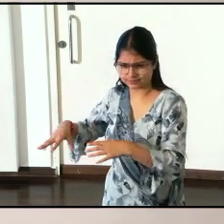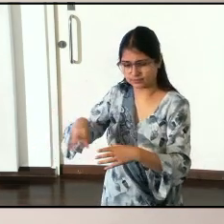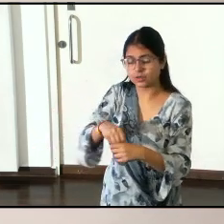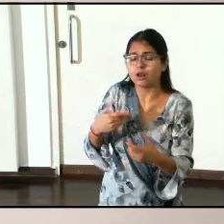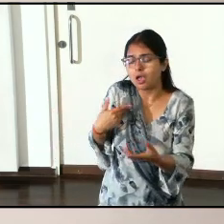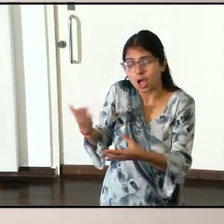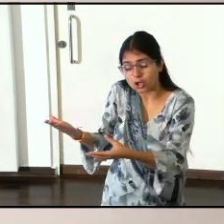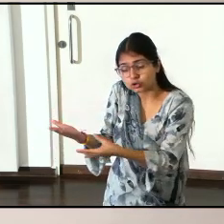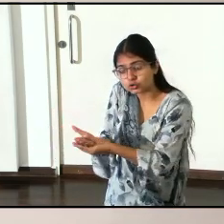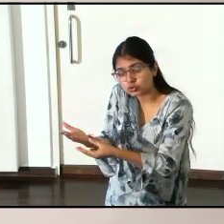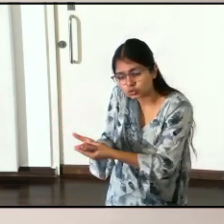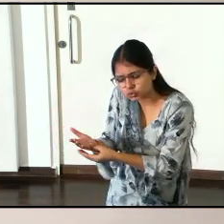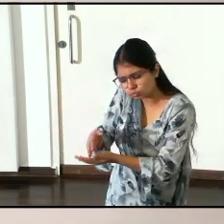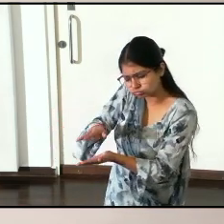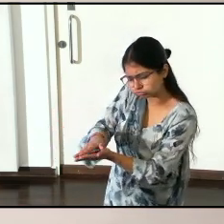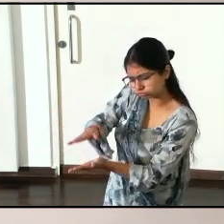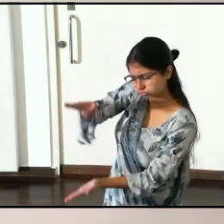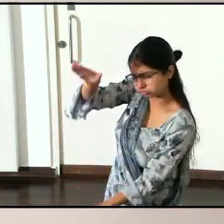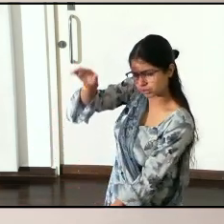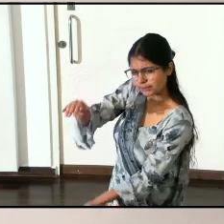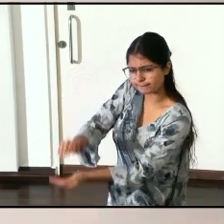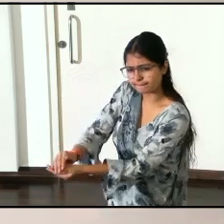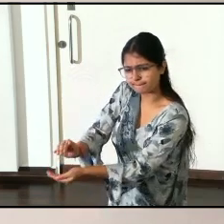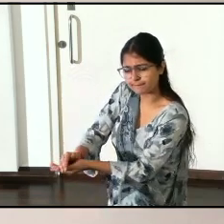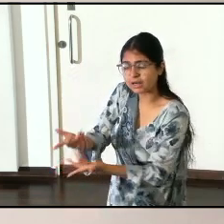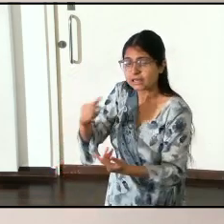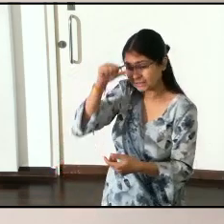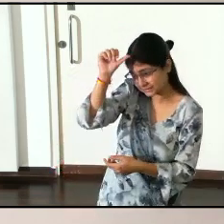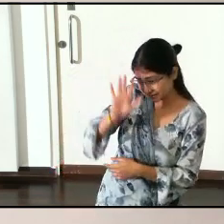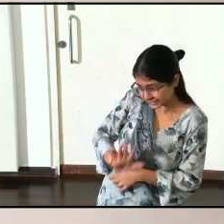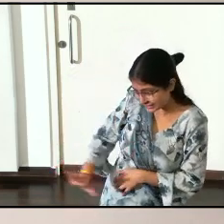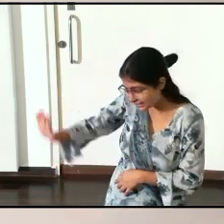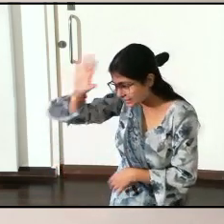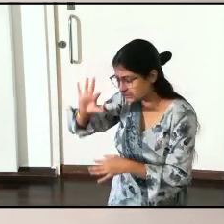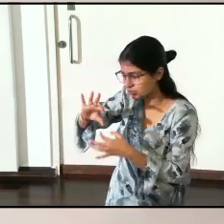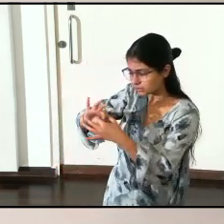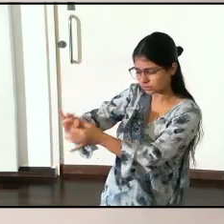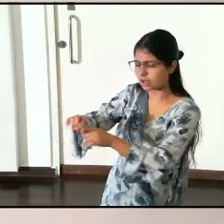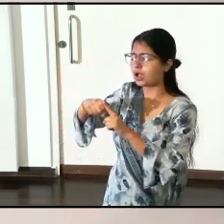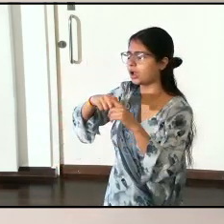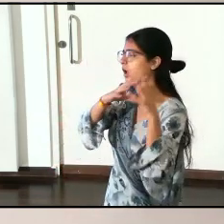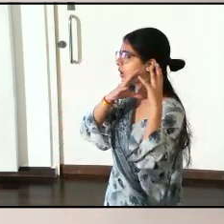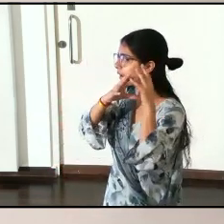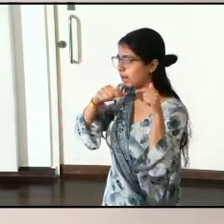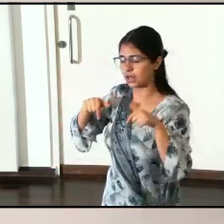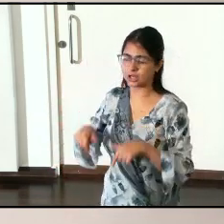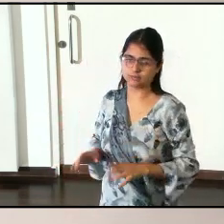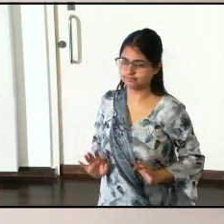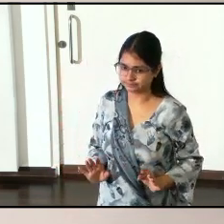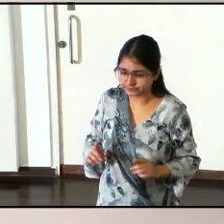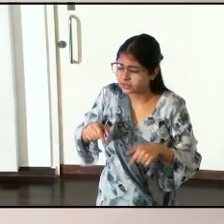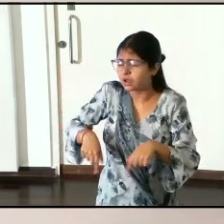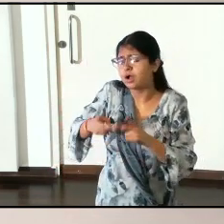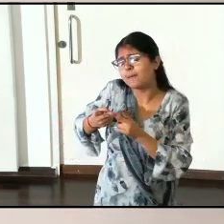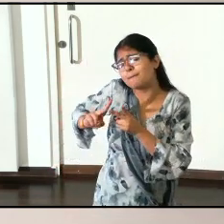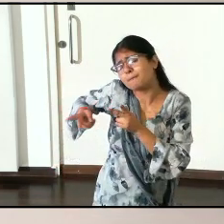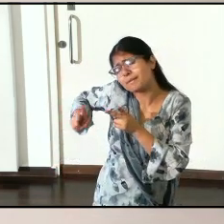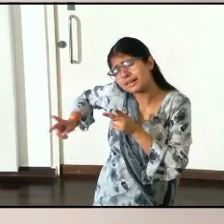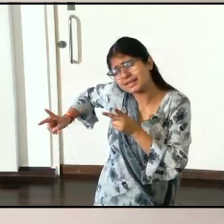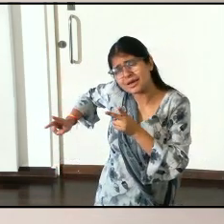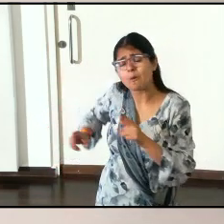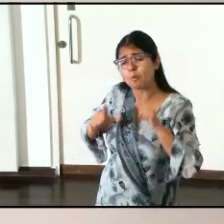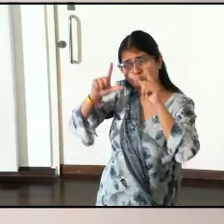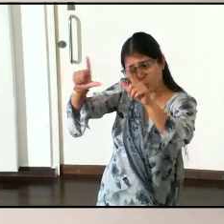documenting the kind of Hindutva visuality in Kerala. There are lots and lots of posters